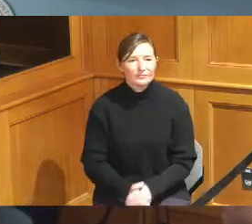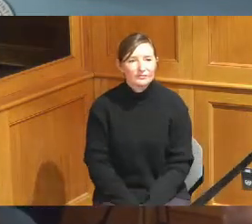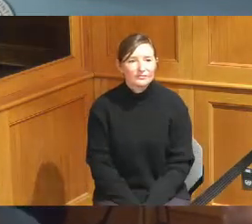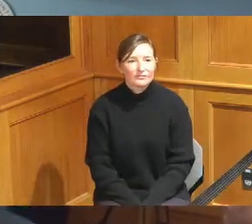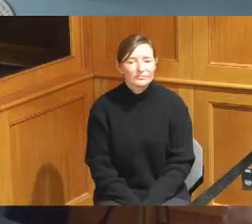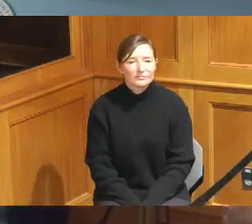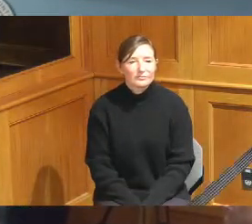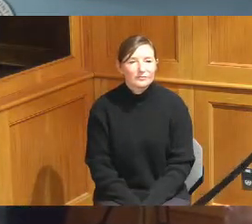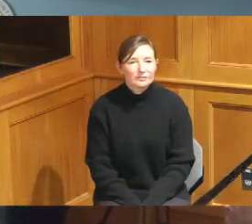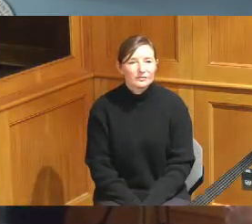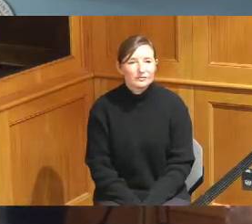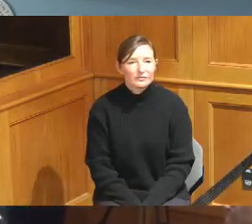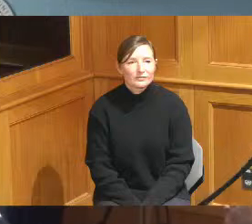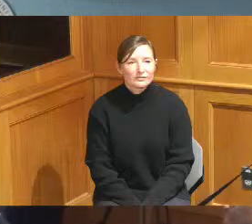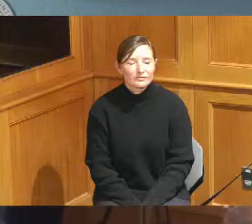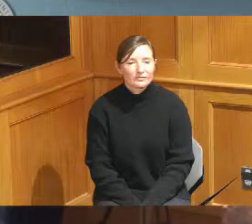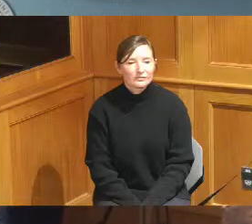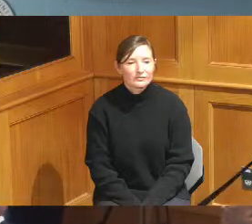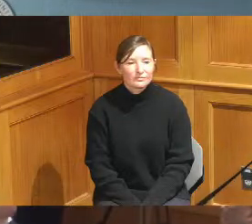Sonic needs her.